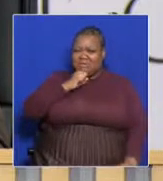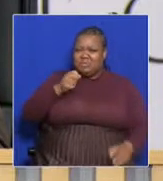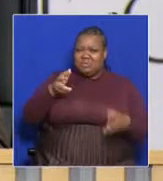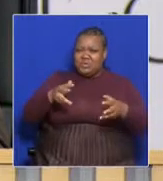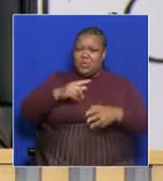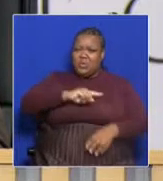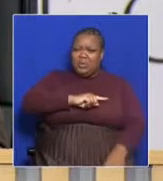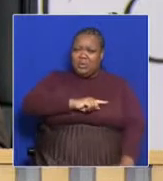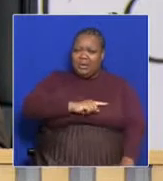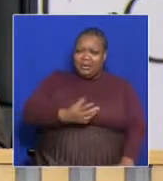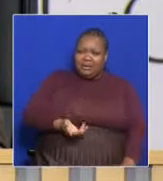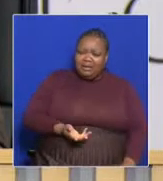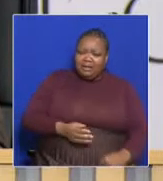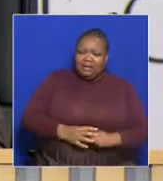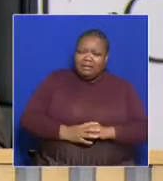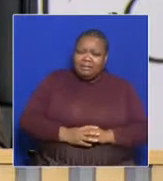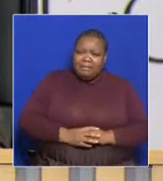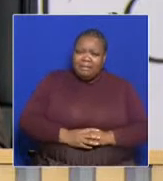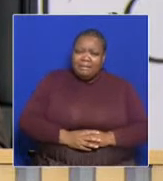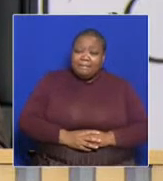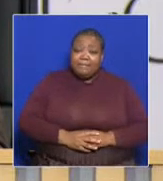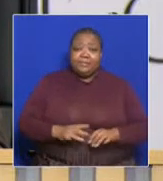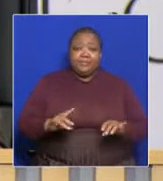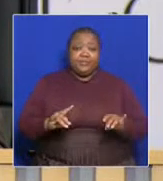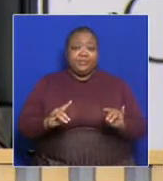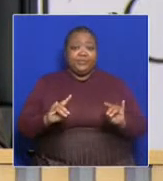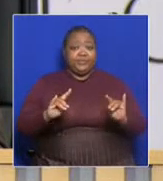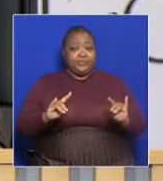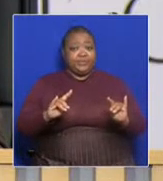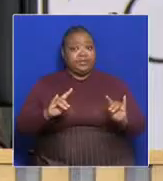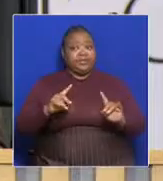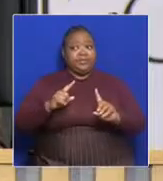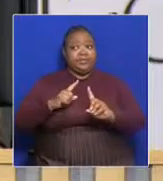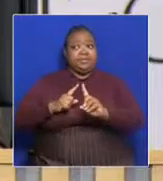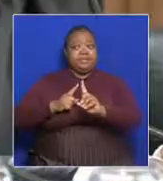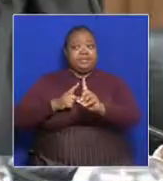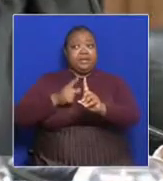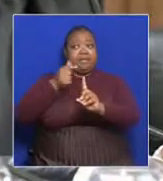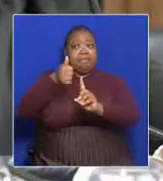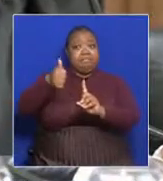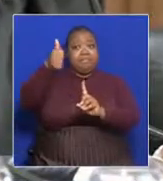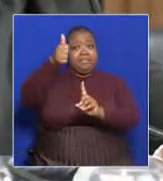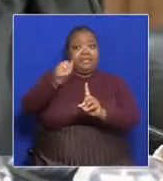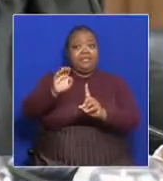Chair, when I escalated it to the brigadier's level, Why did you